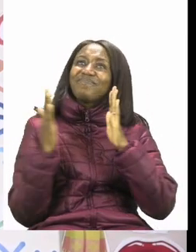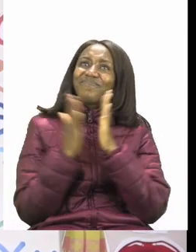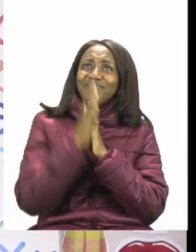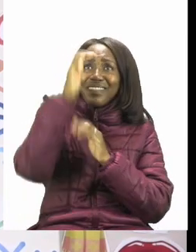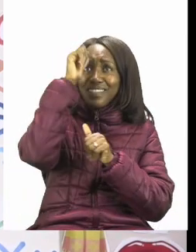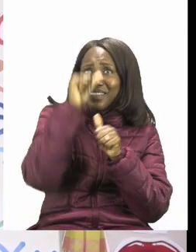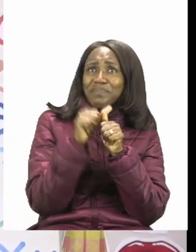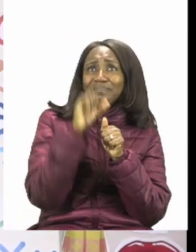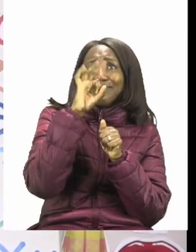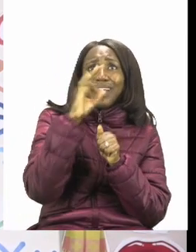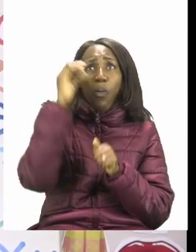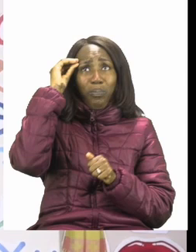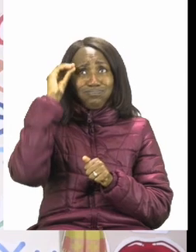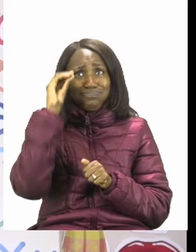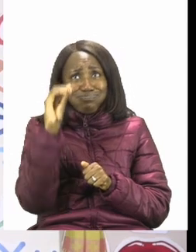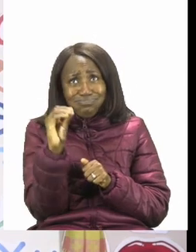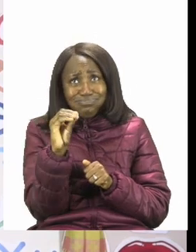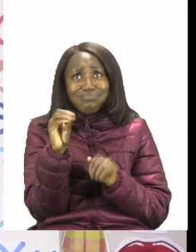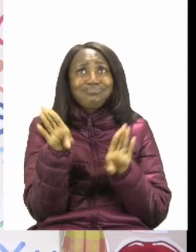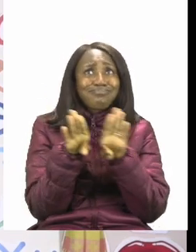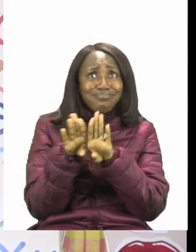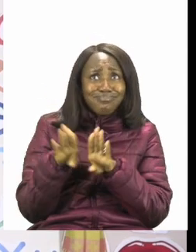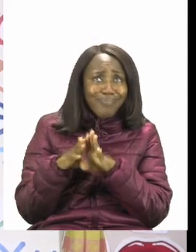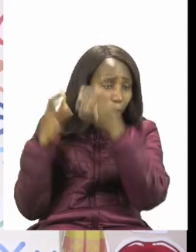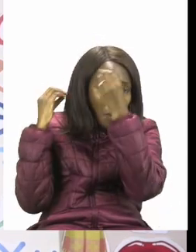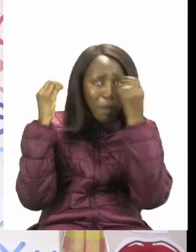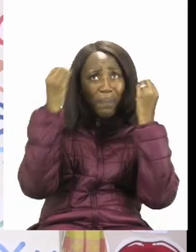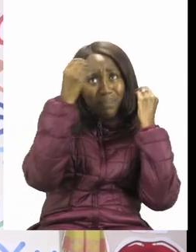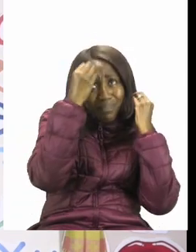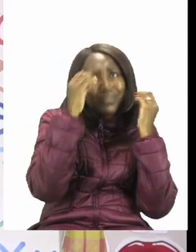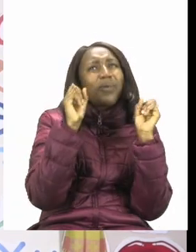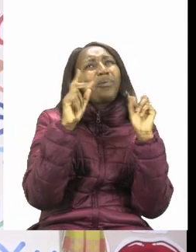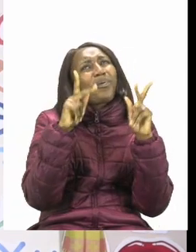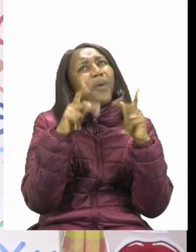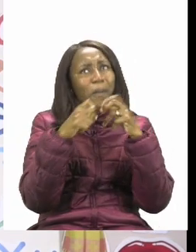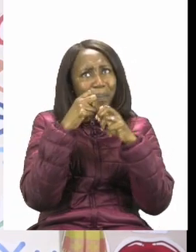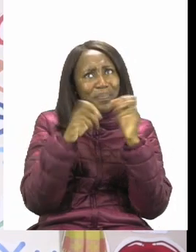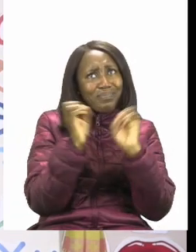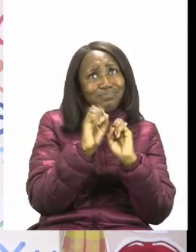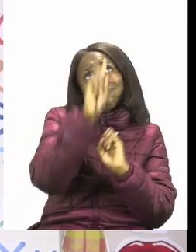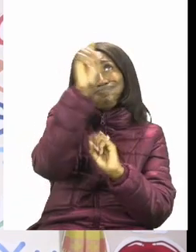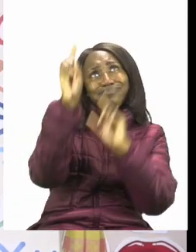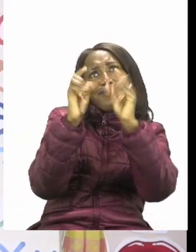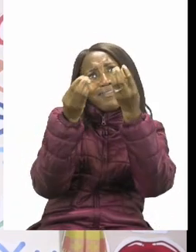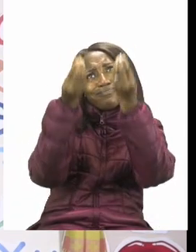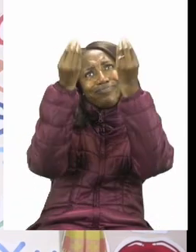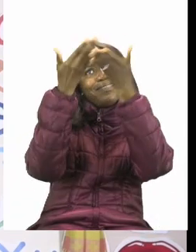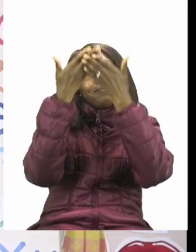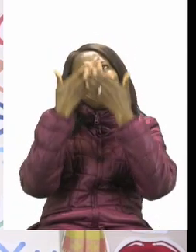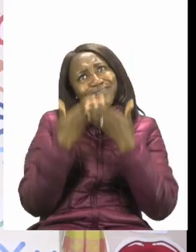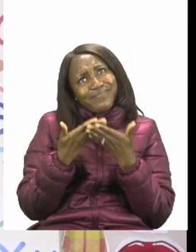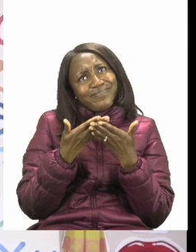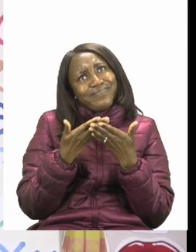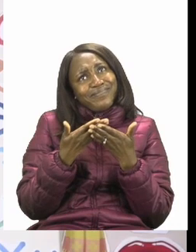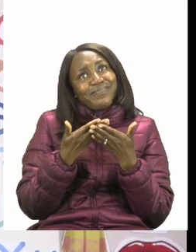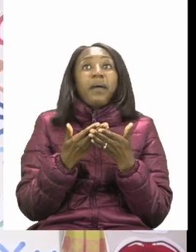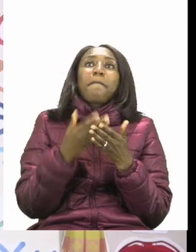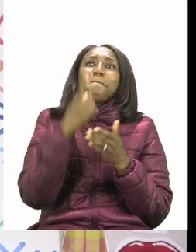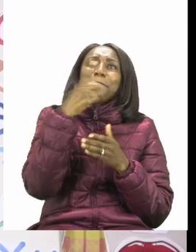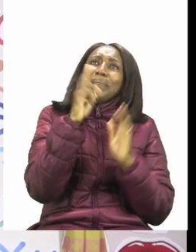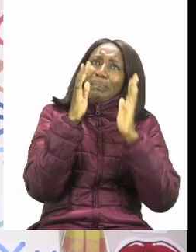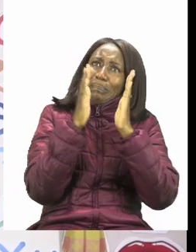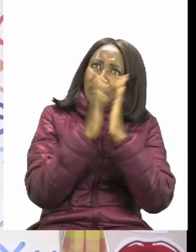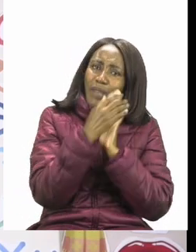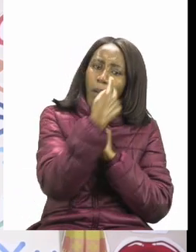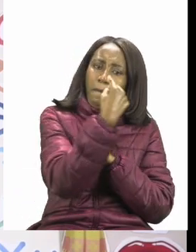what to do or you are confused, that's okay. You can always ask an adult for help. But make sure that you finish your